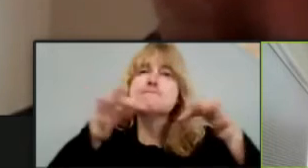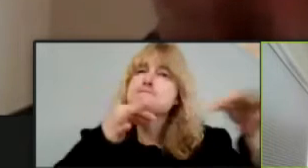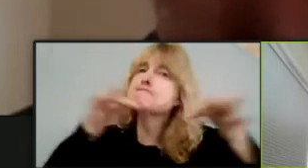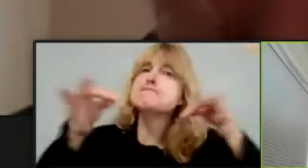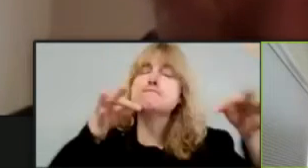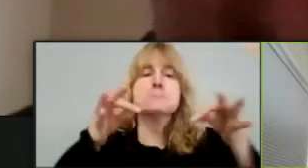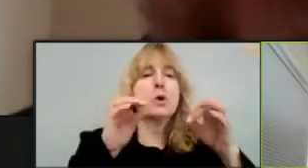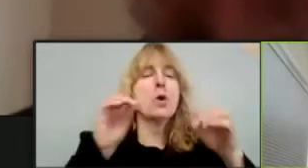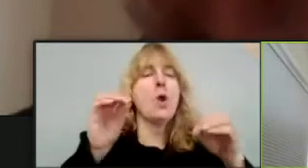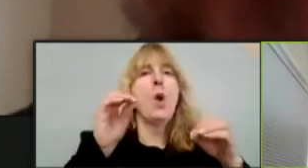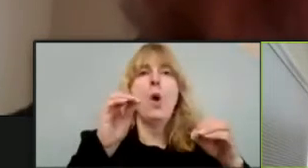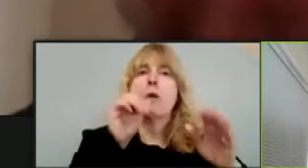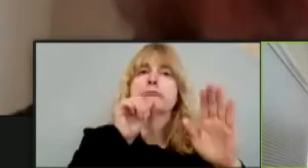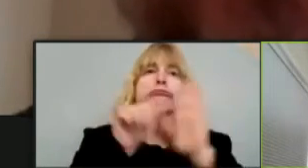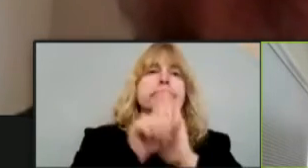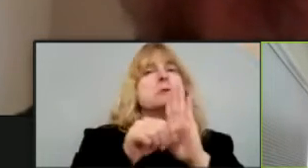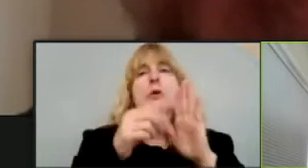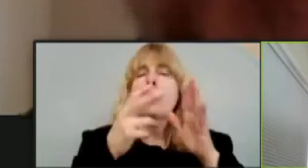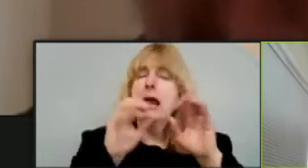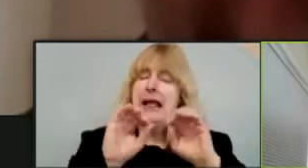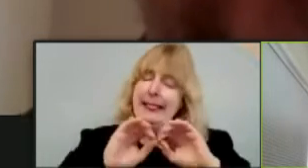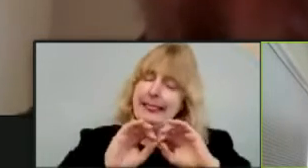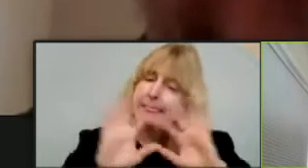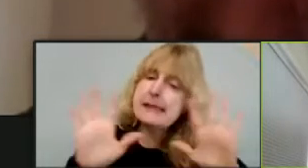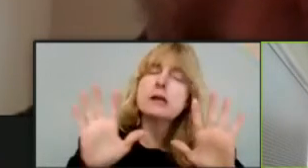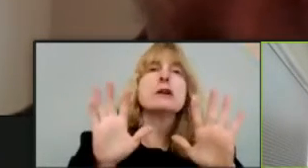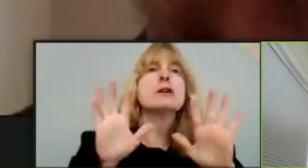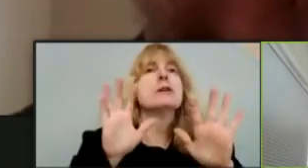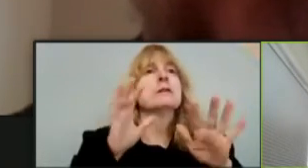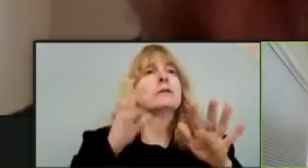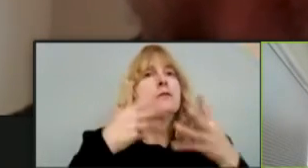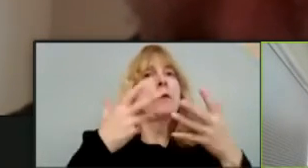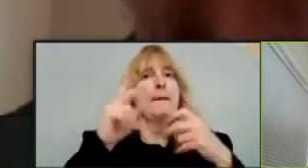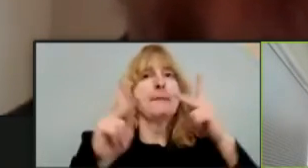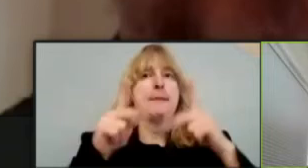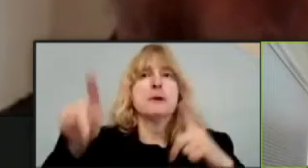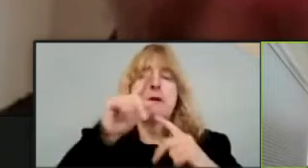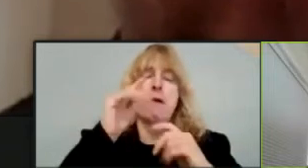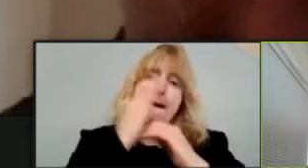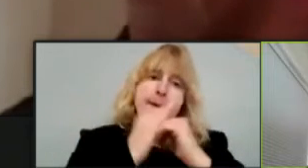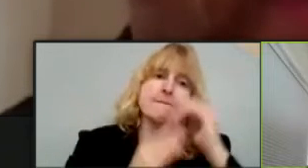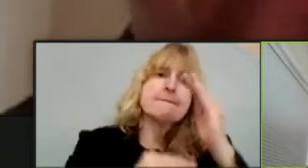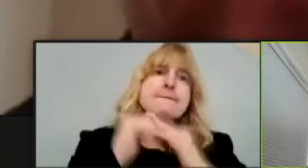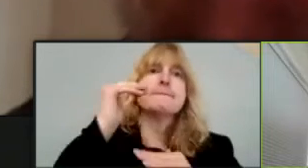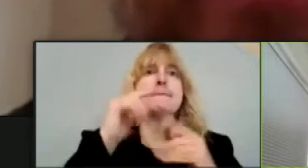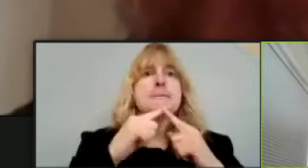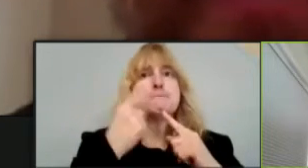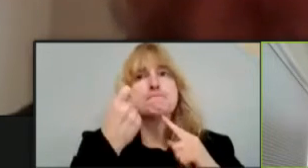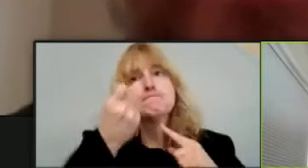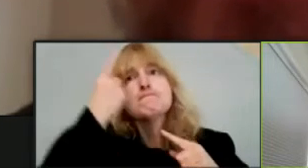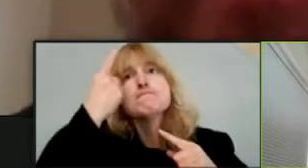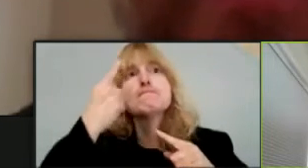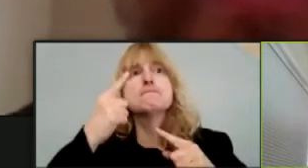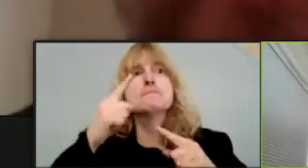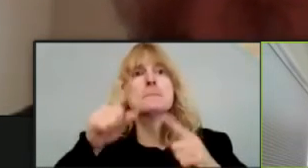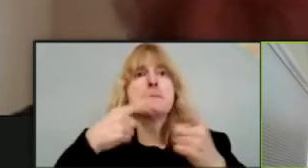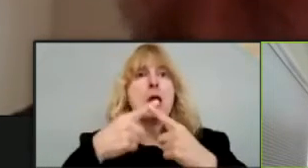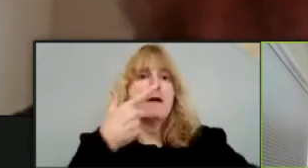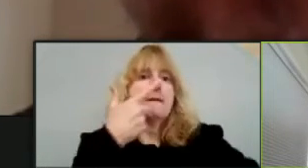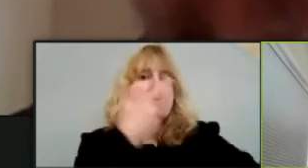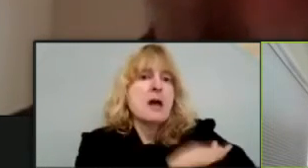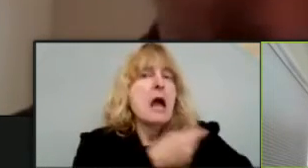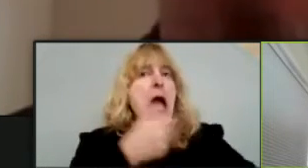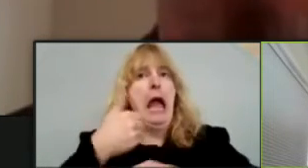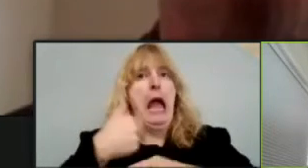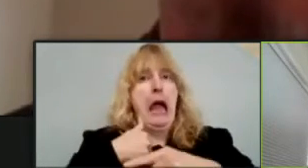to make sure that people are comfortable with the vaccine. We want to ensure that that there's equitable access to the vaccine, and